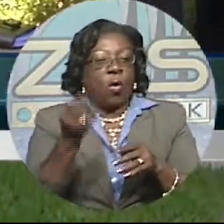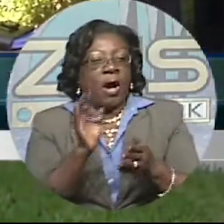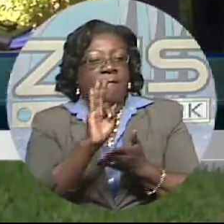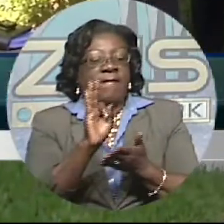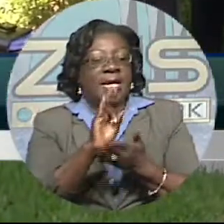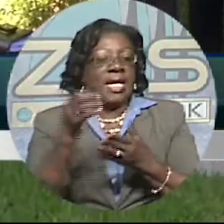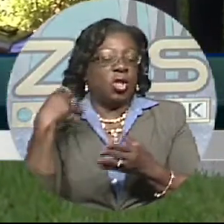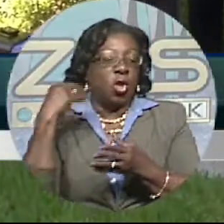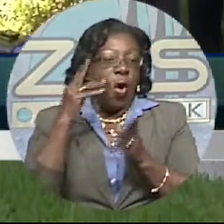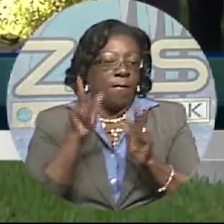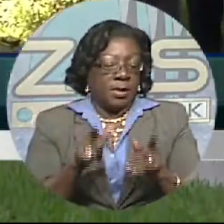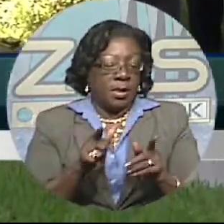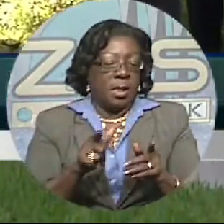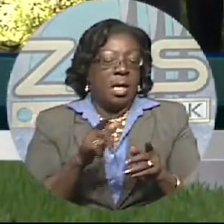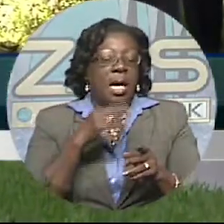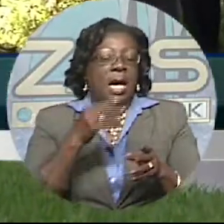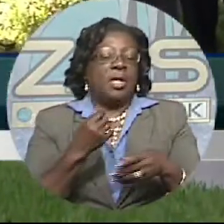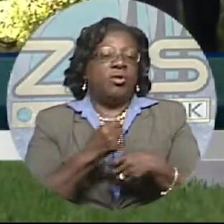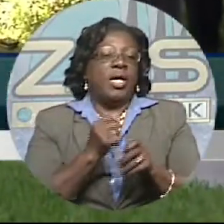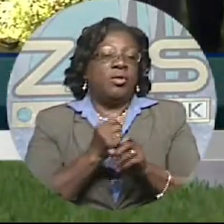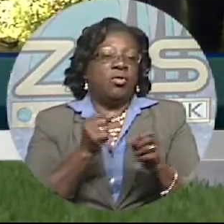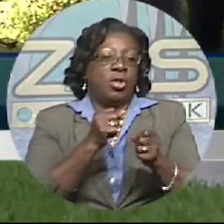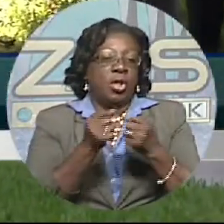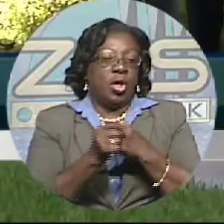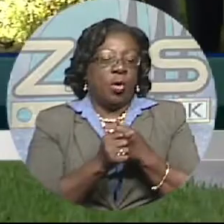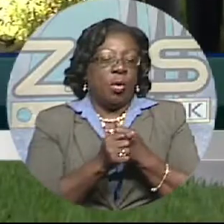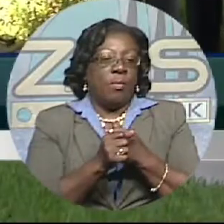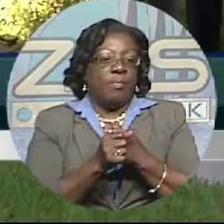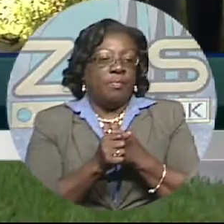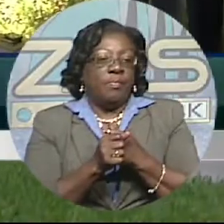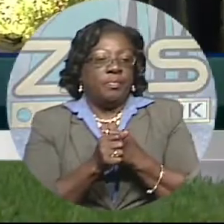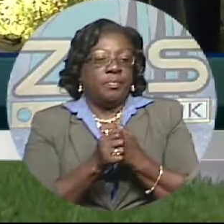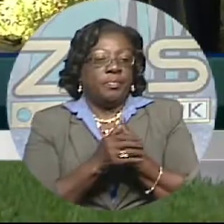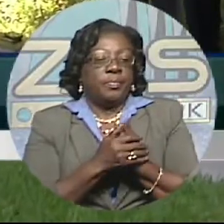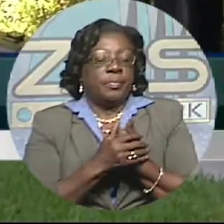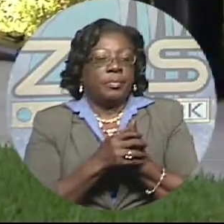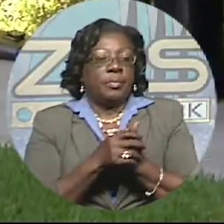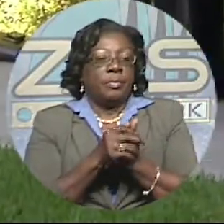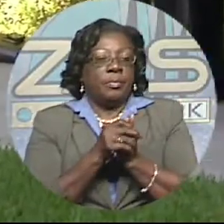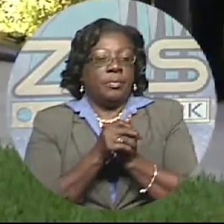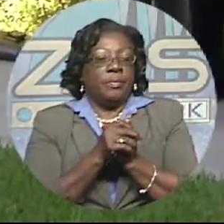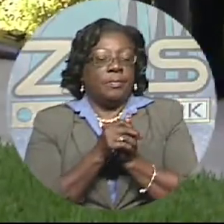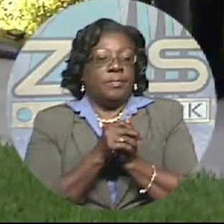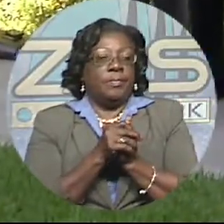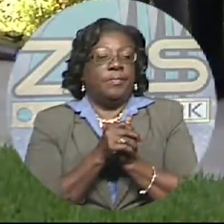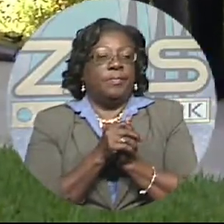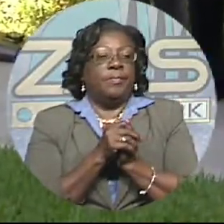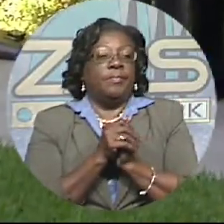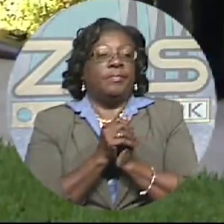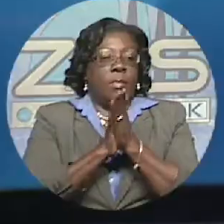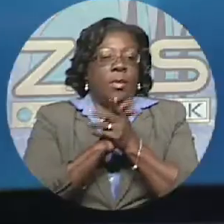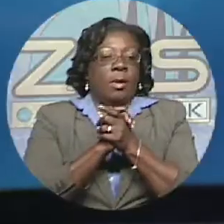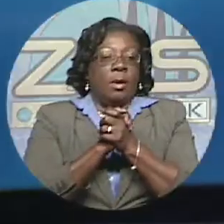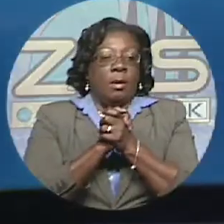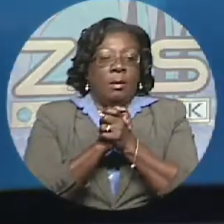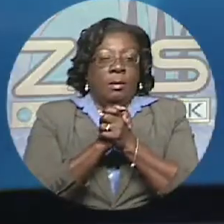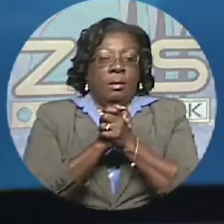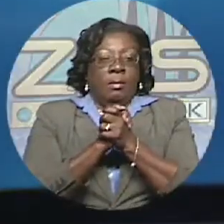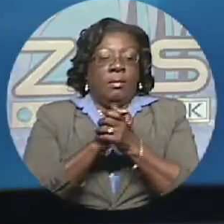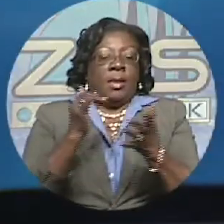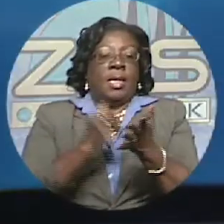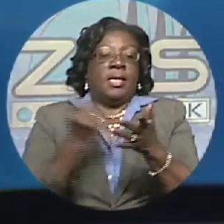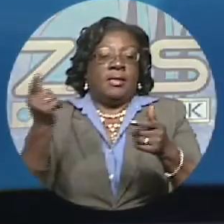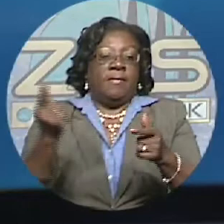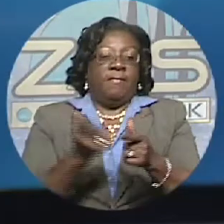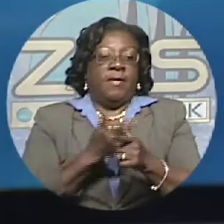and they plan on also looking to secure a chief financial officer. Clint Watson, ZNS Network News. It's the